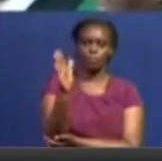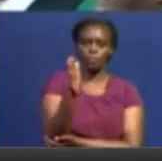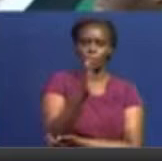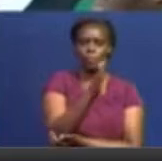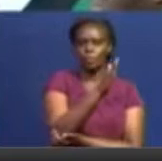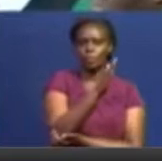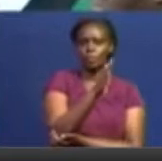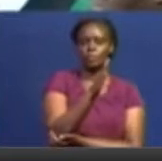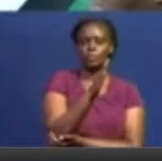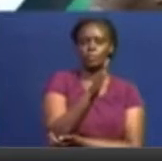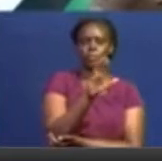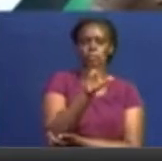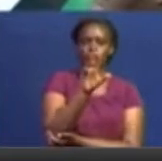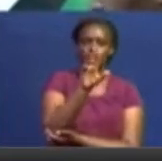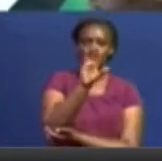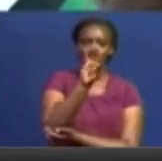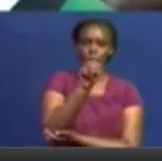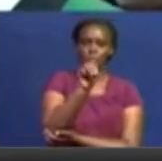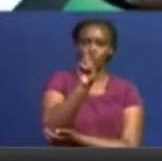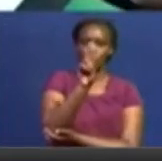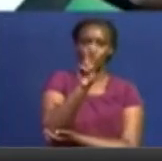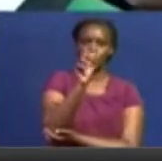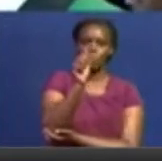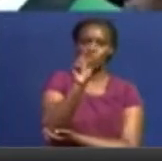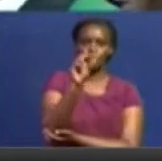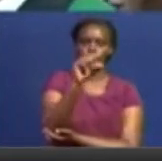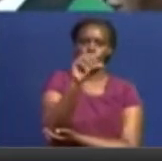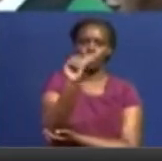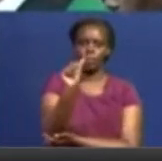Tigania West John Kanywidia Mutunga.